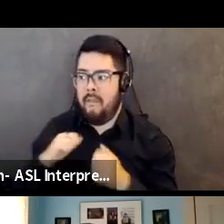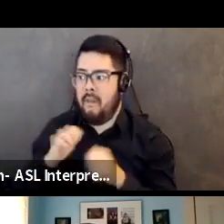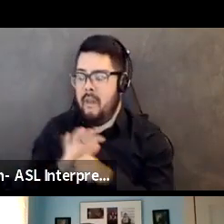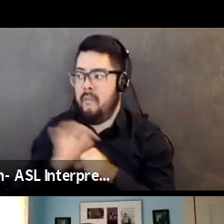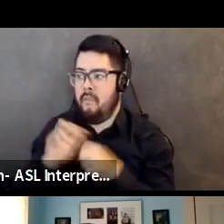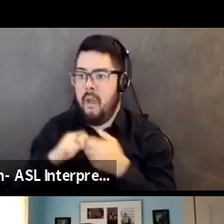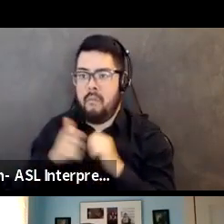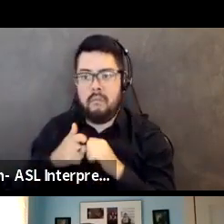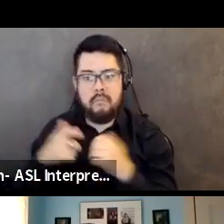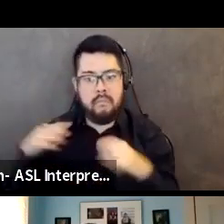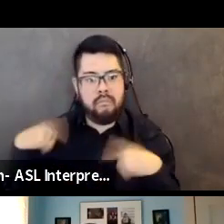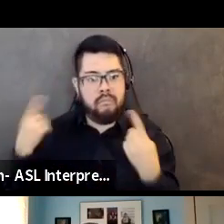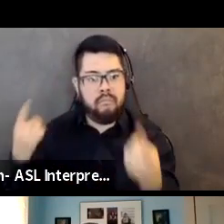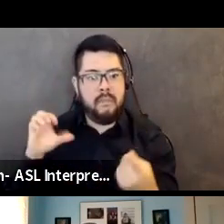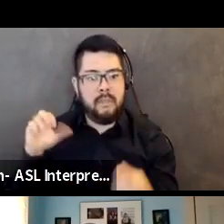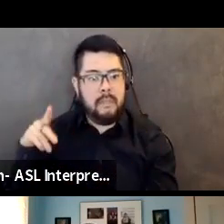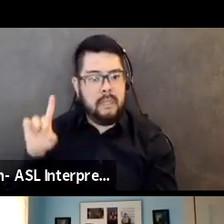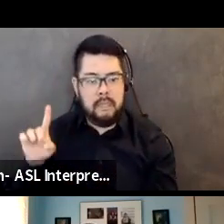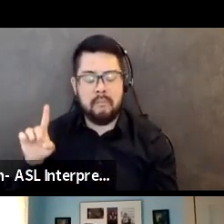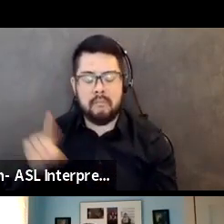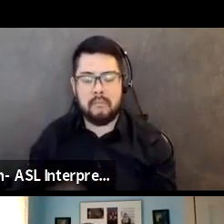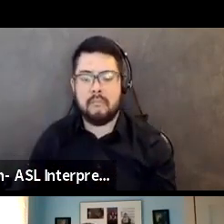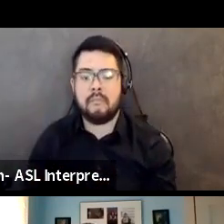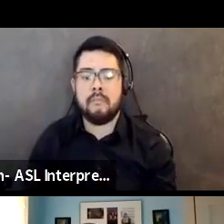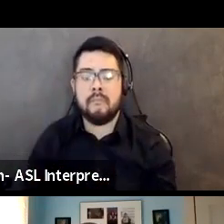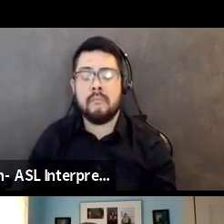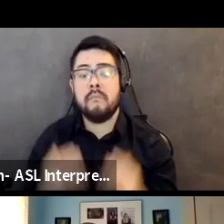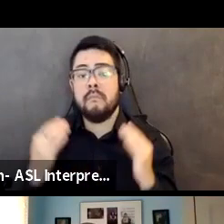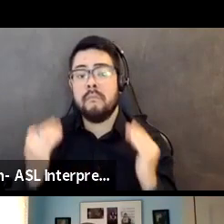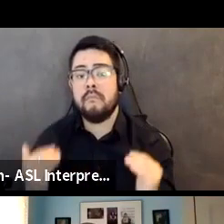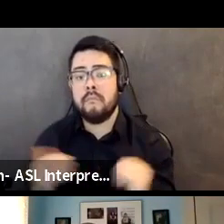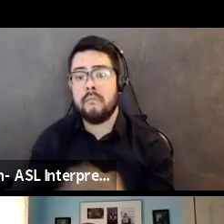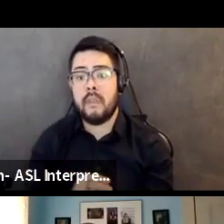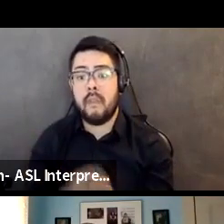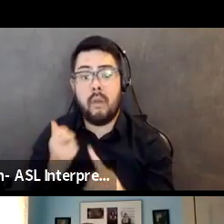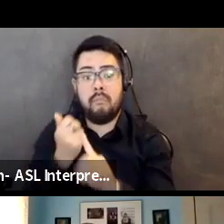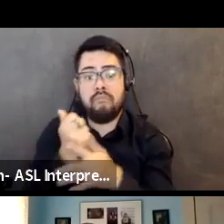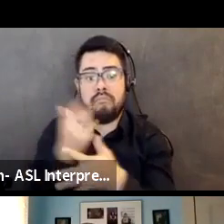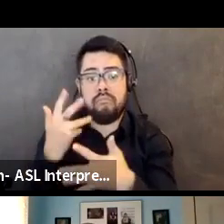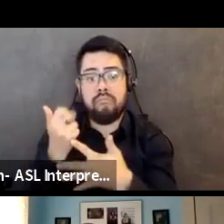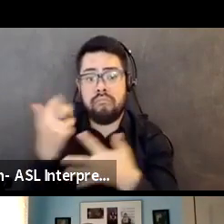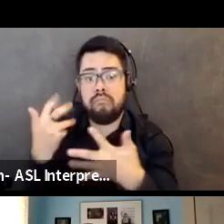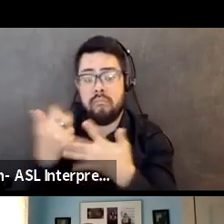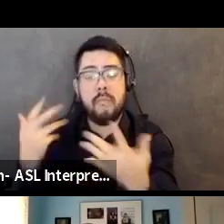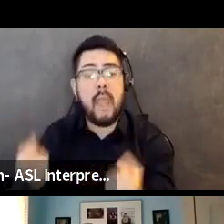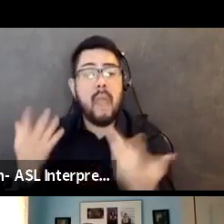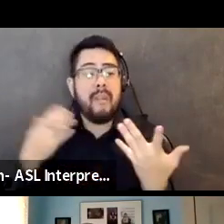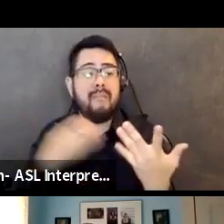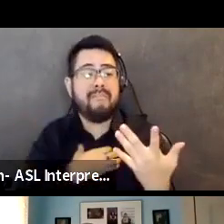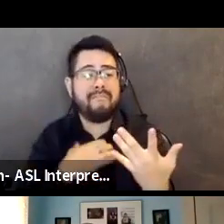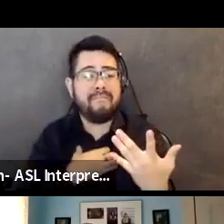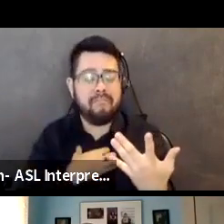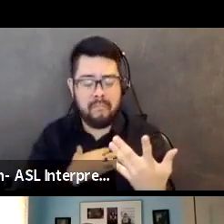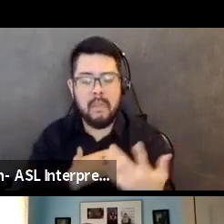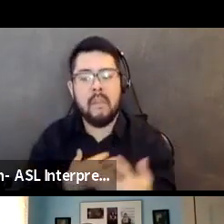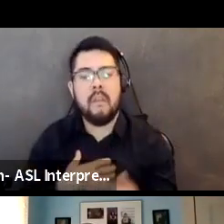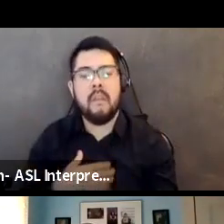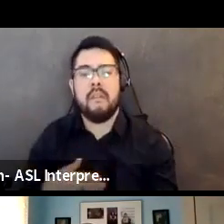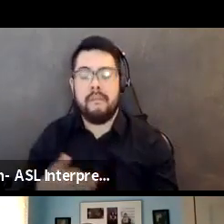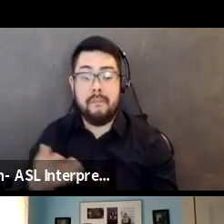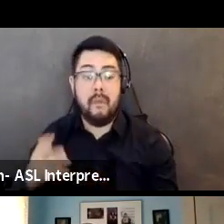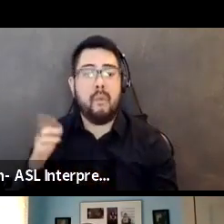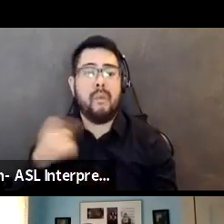across the city now as it came to a breakdown of how many complaints the answer we got is we will need more